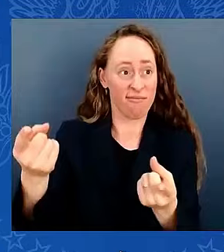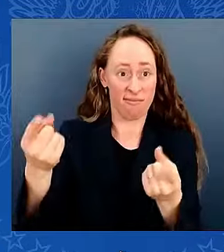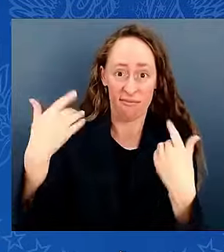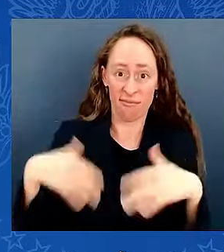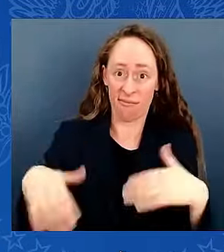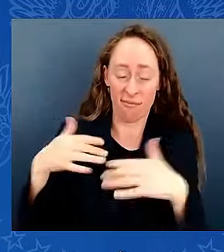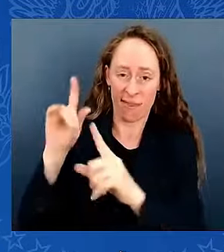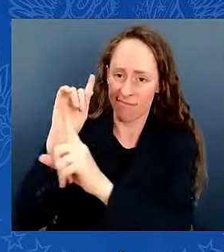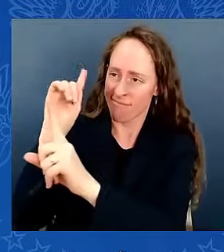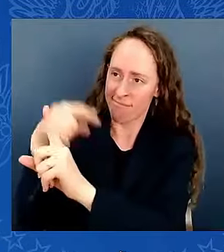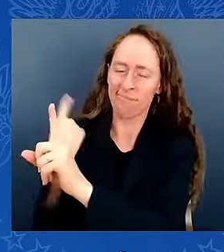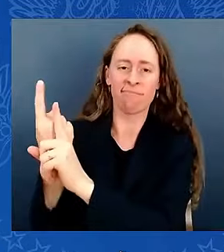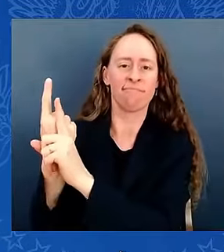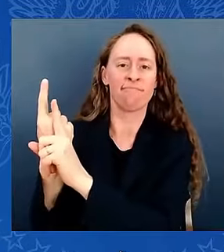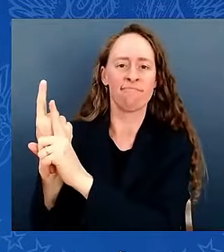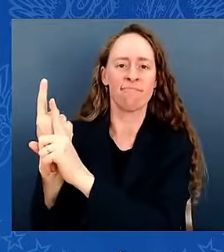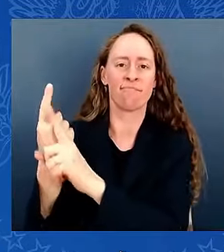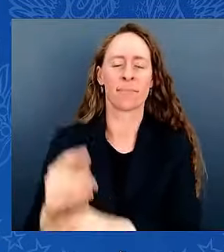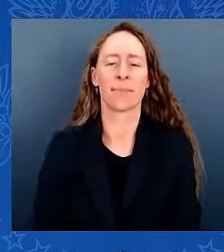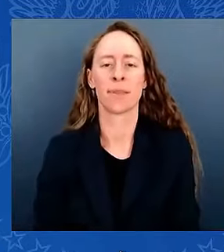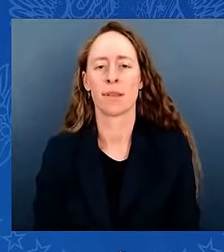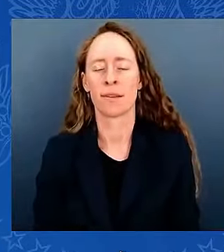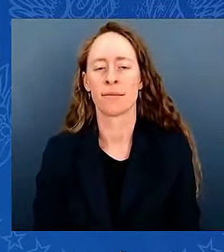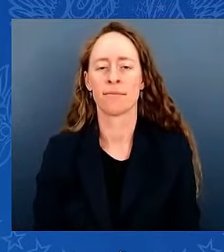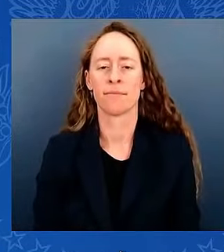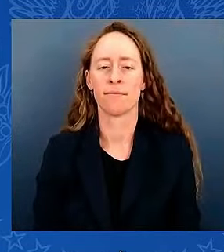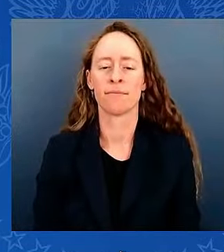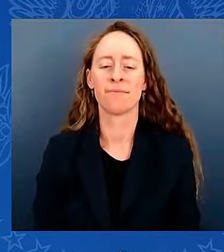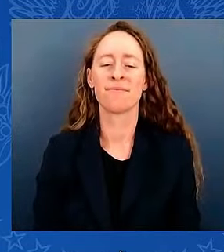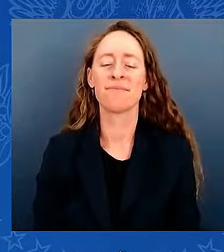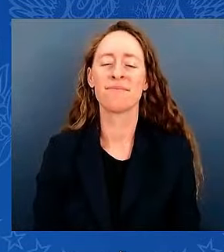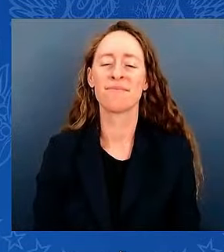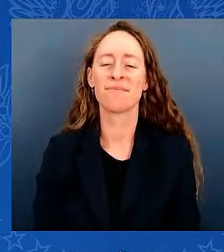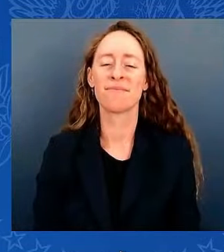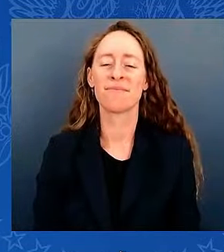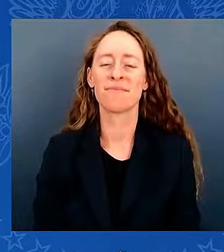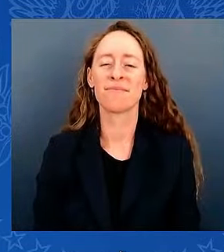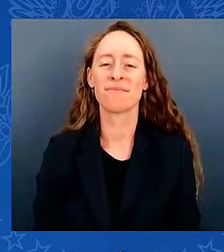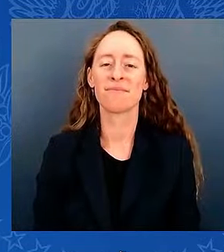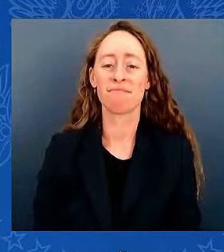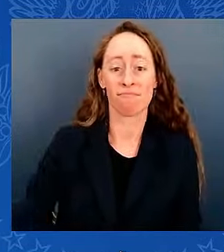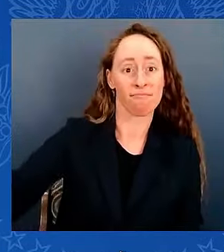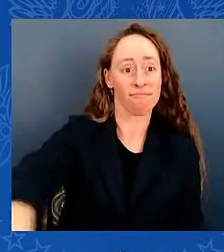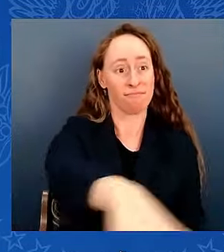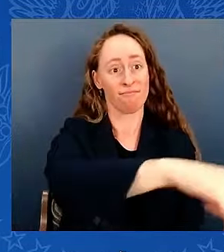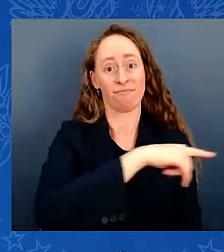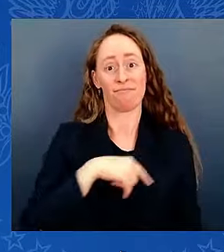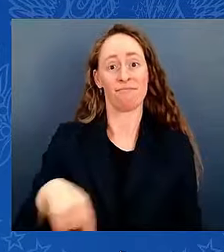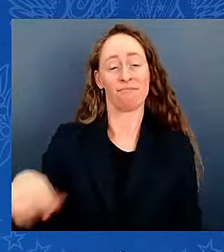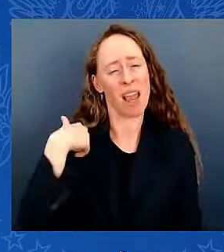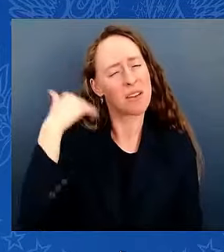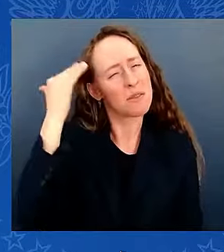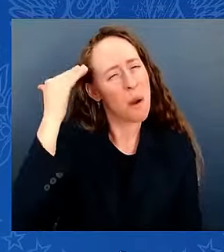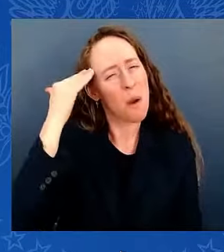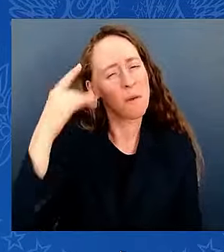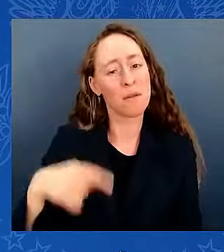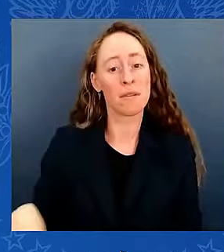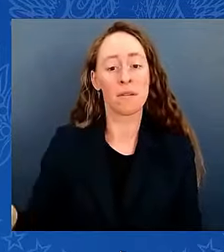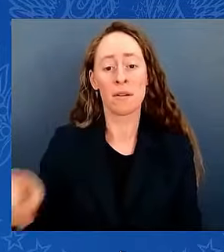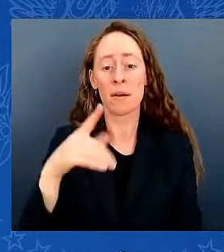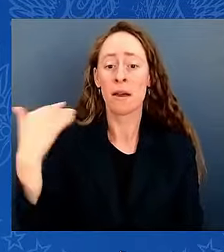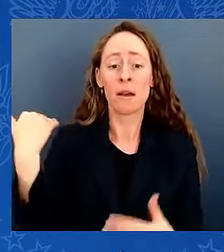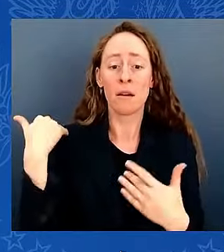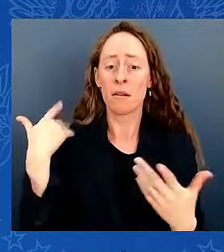Because we know when we fill spaces that once kept us out, we can make